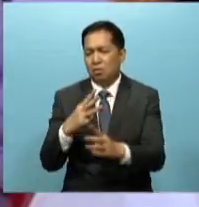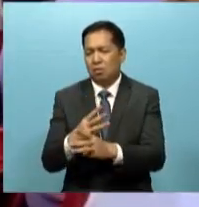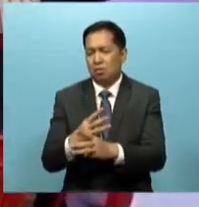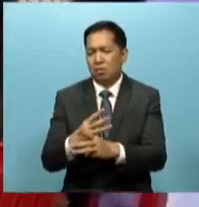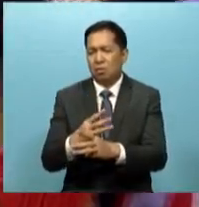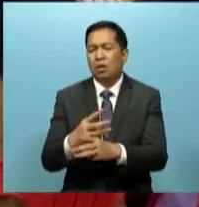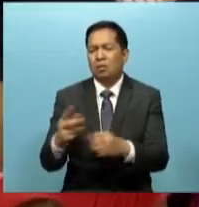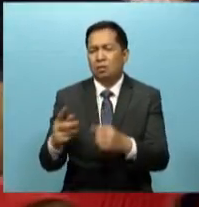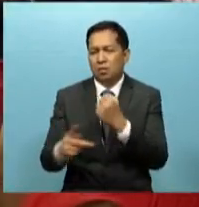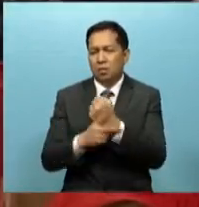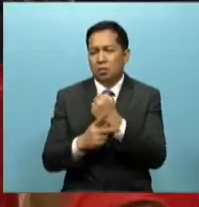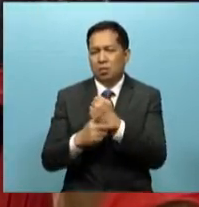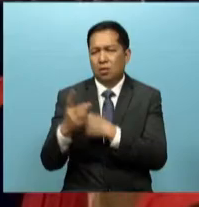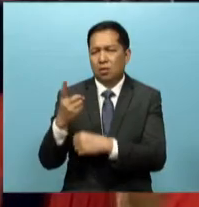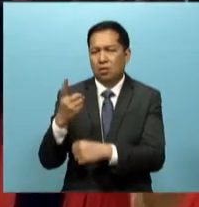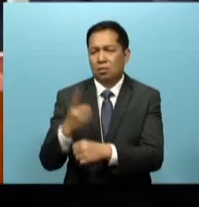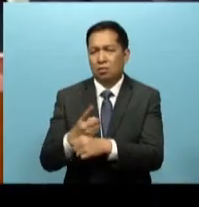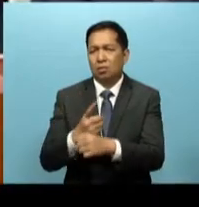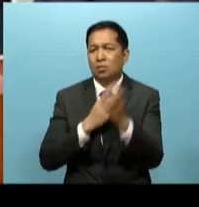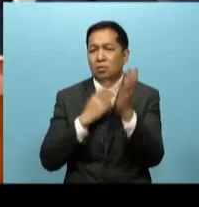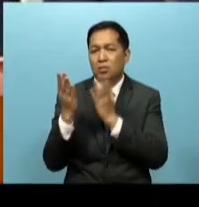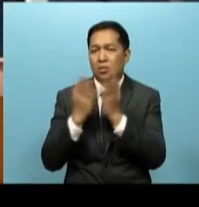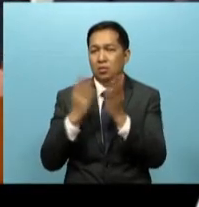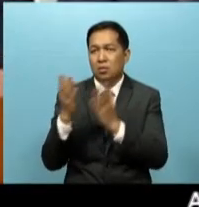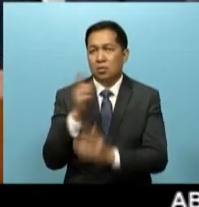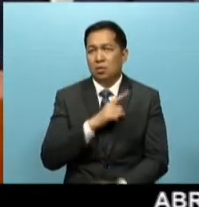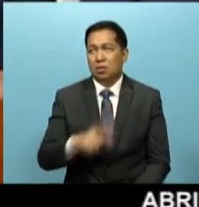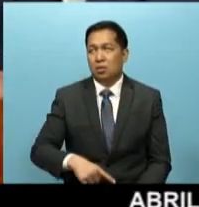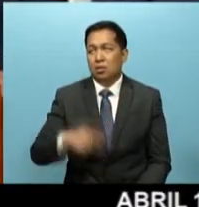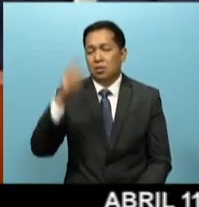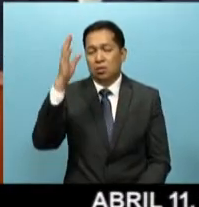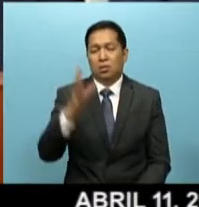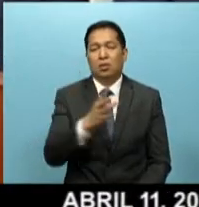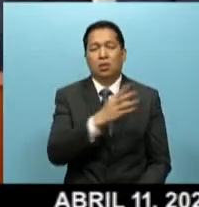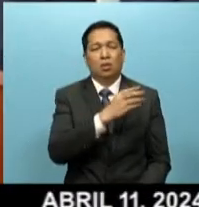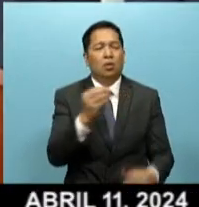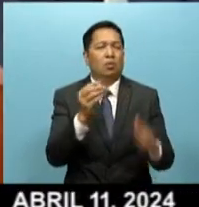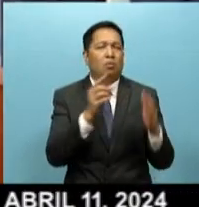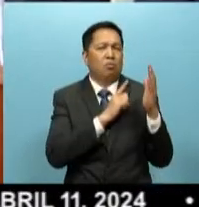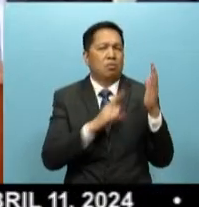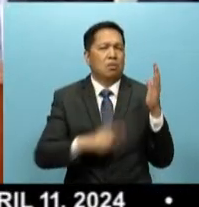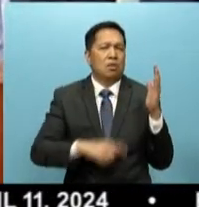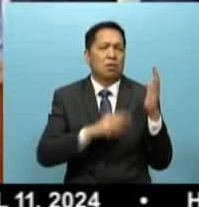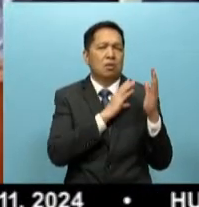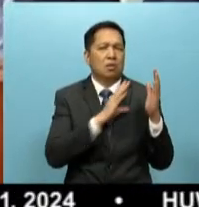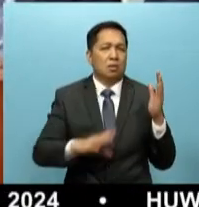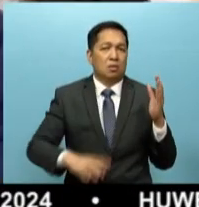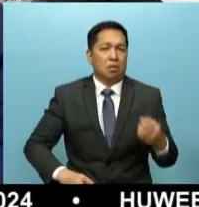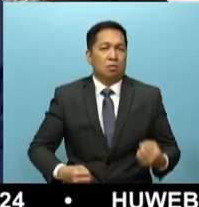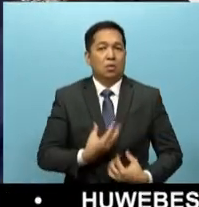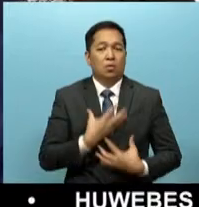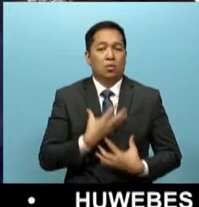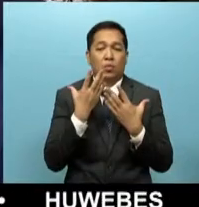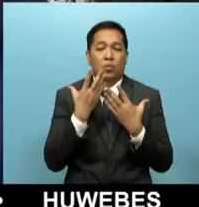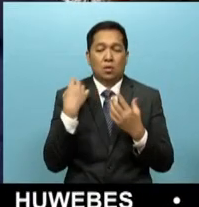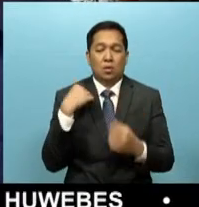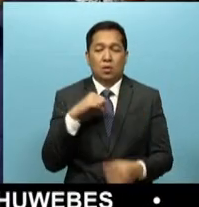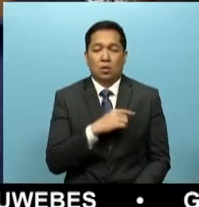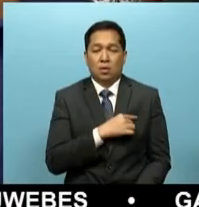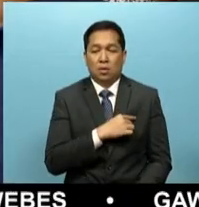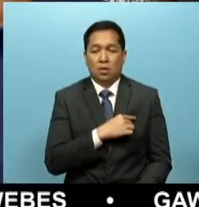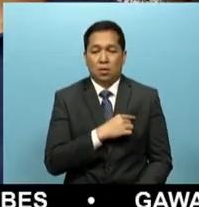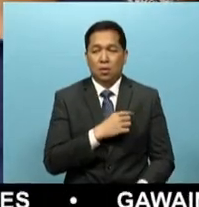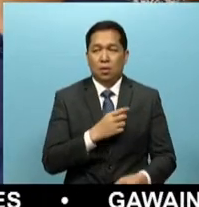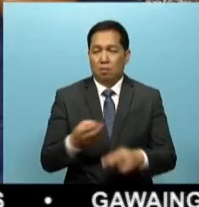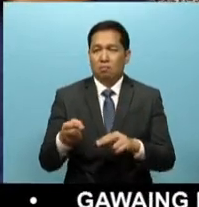duties in serving God and our Lord Jesus Christ. And this will also inspire our brethren to be even